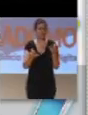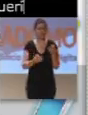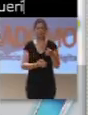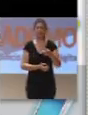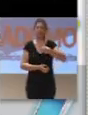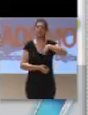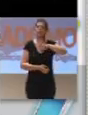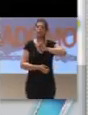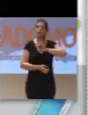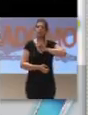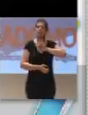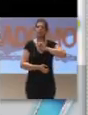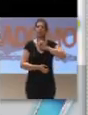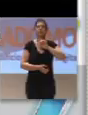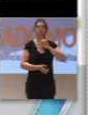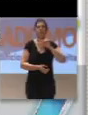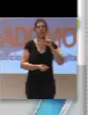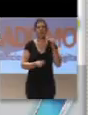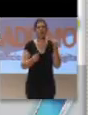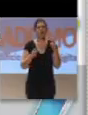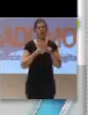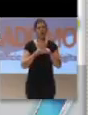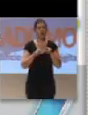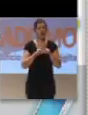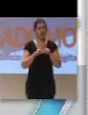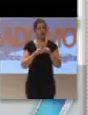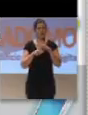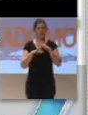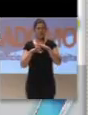our engineers to make sure that they did not leave